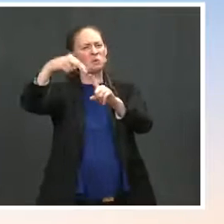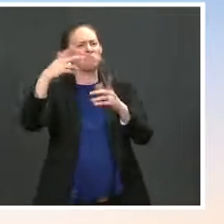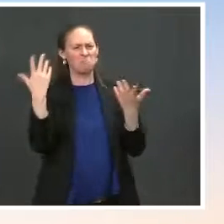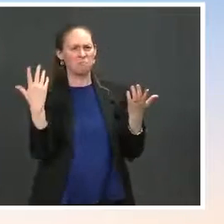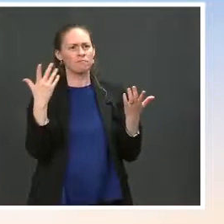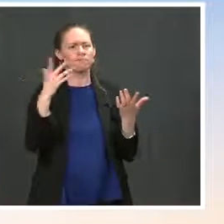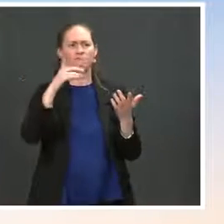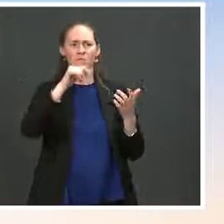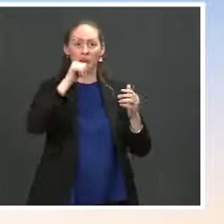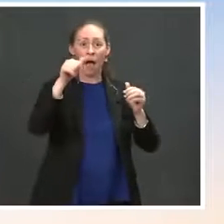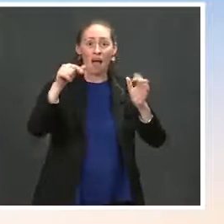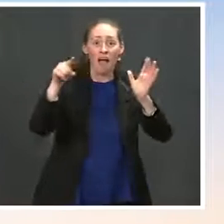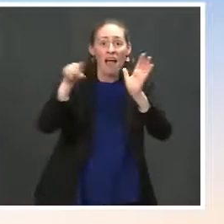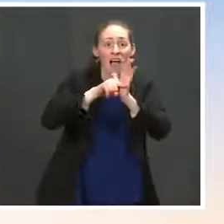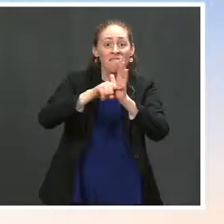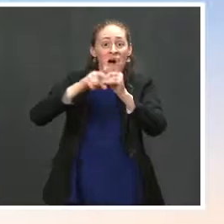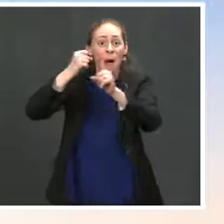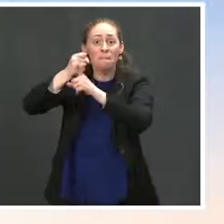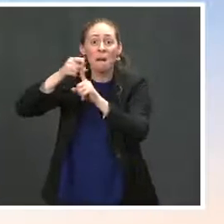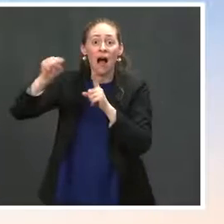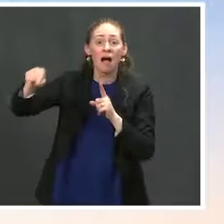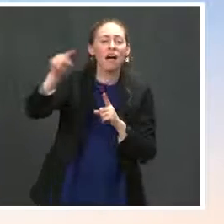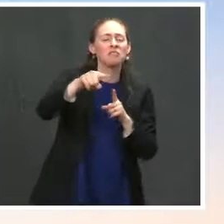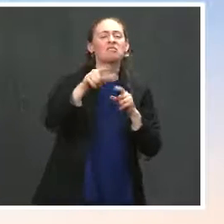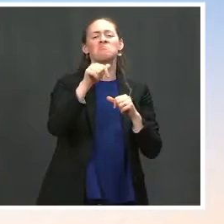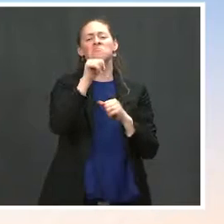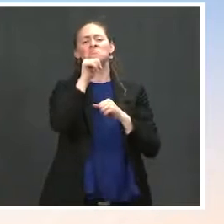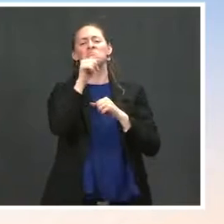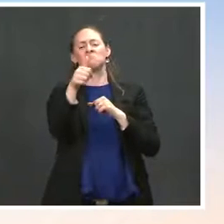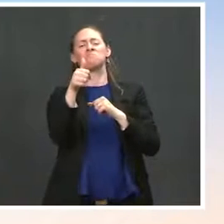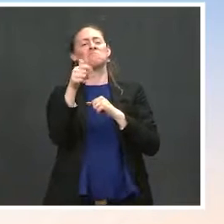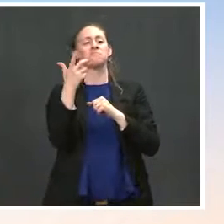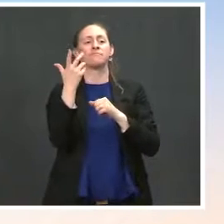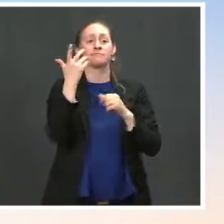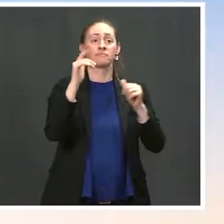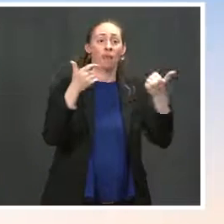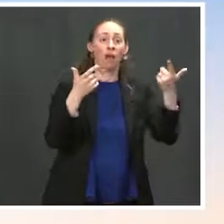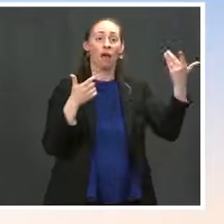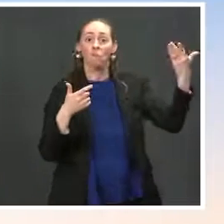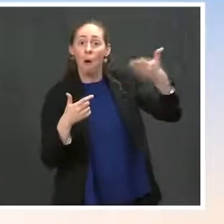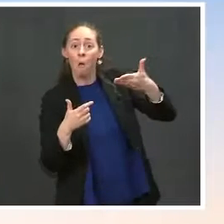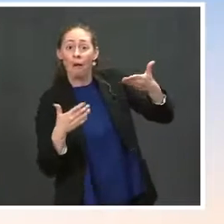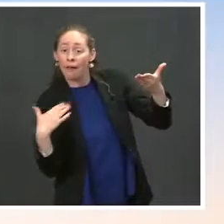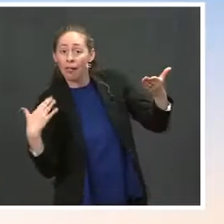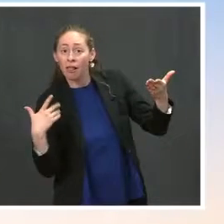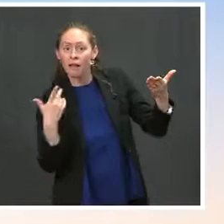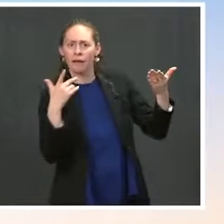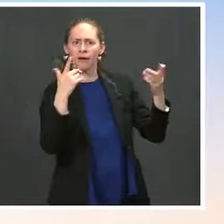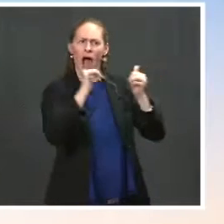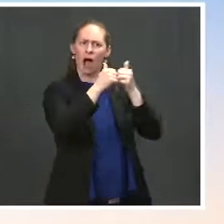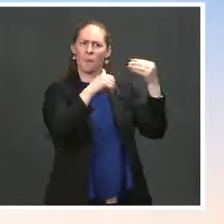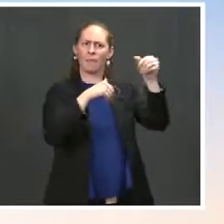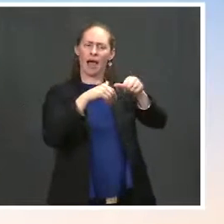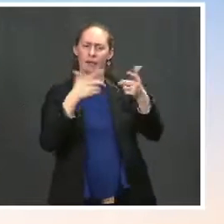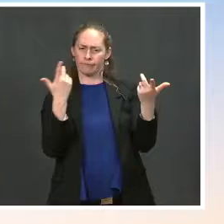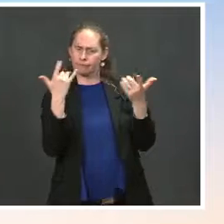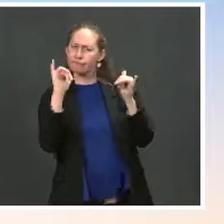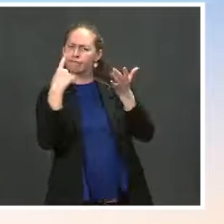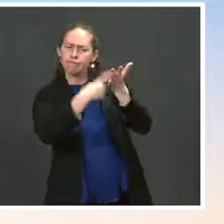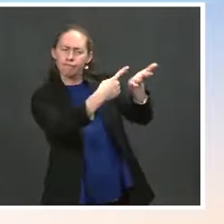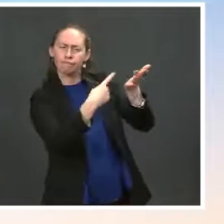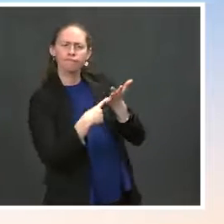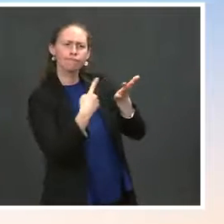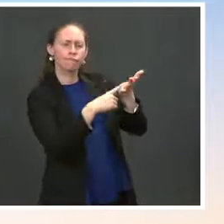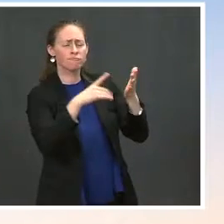negative impact. There are alternative views, or there are proposals that don't exist yet on how to pay for it. That will be a part of the discussion. But he stays firm